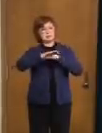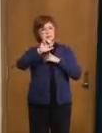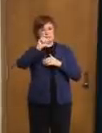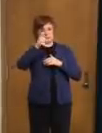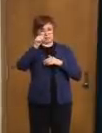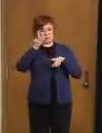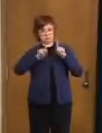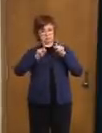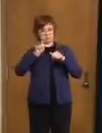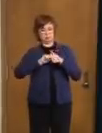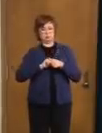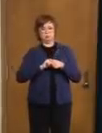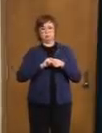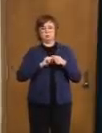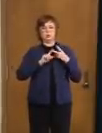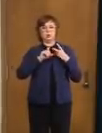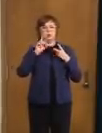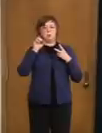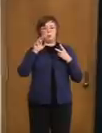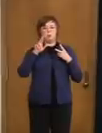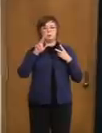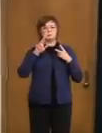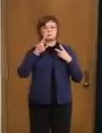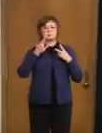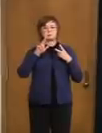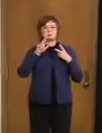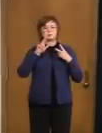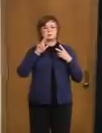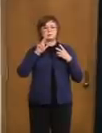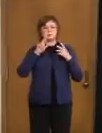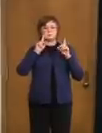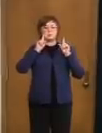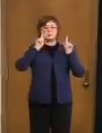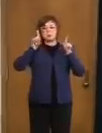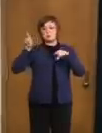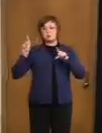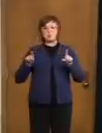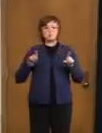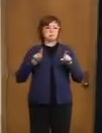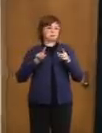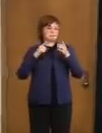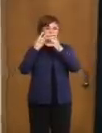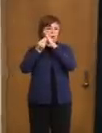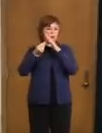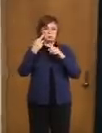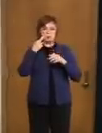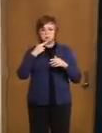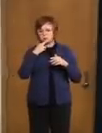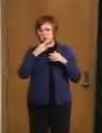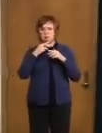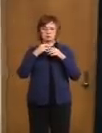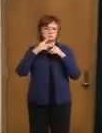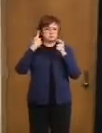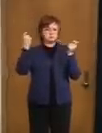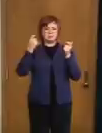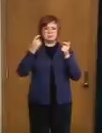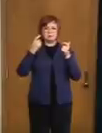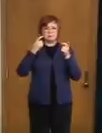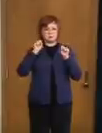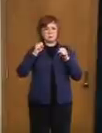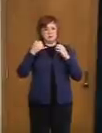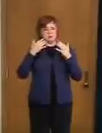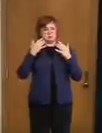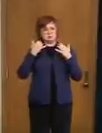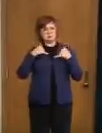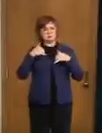going to various establishments or being out and about in any way, there still is a risk of contracting COVID.